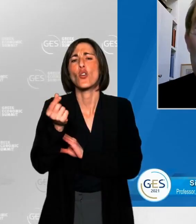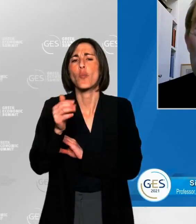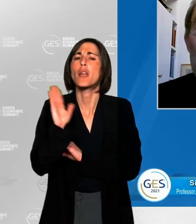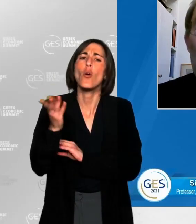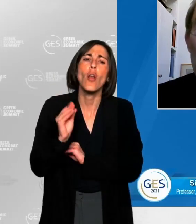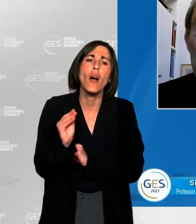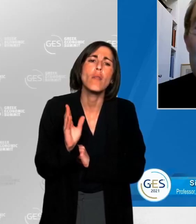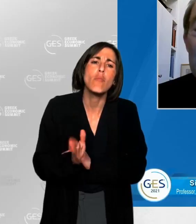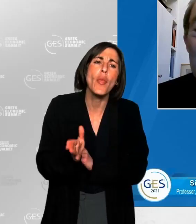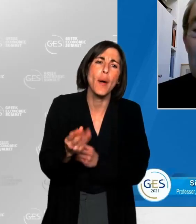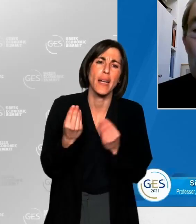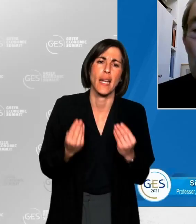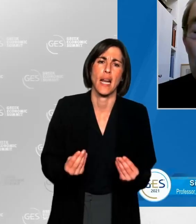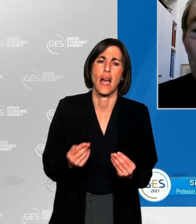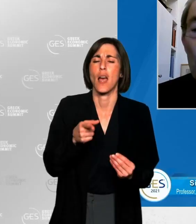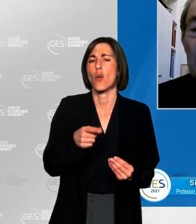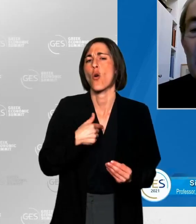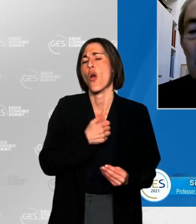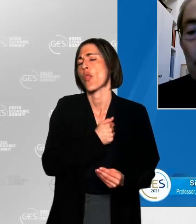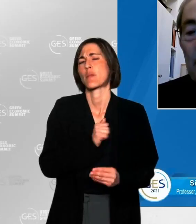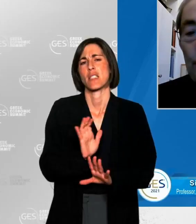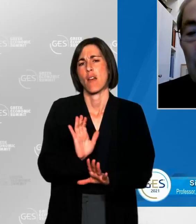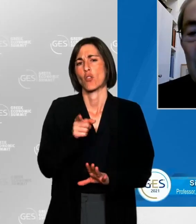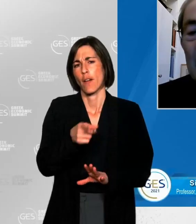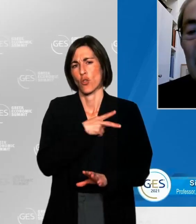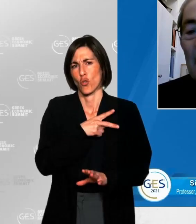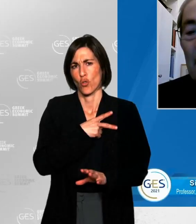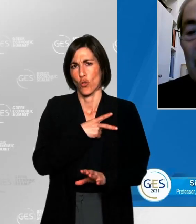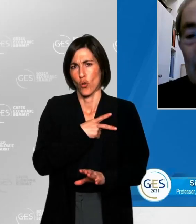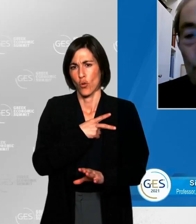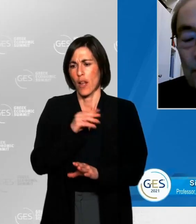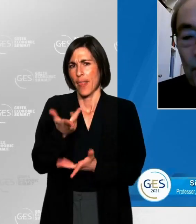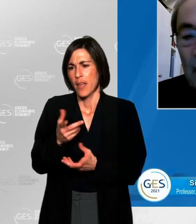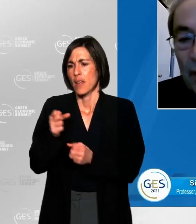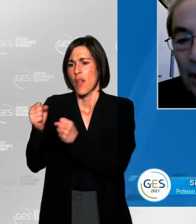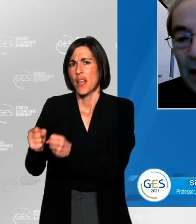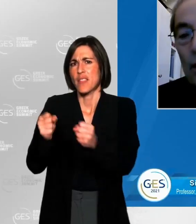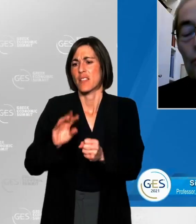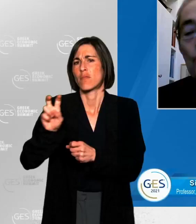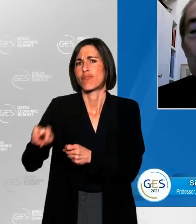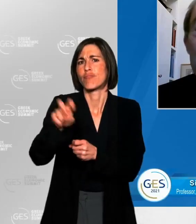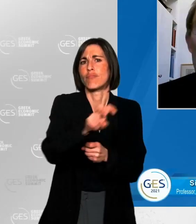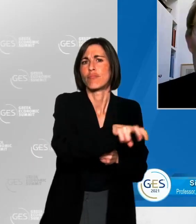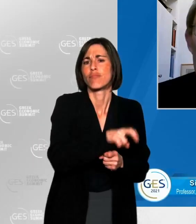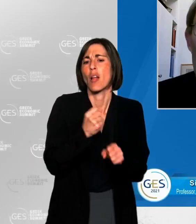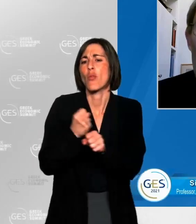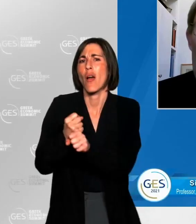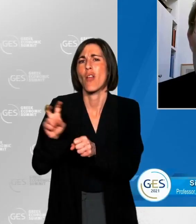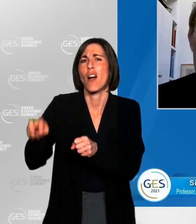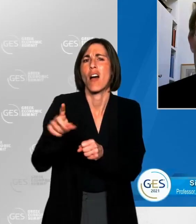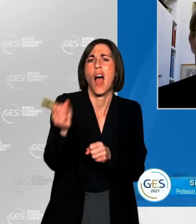work. The way to move forward here is to make sure that there are jobs for everyone, that those jobs pay